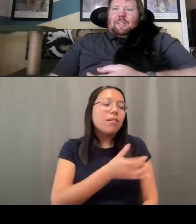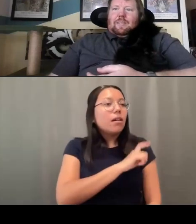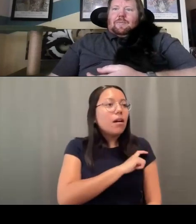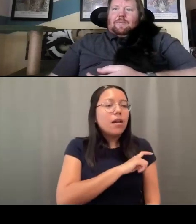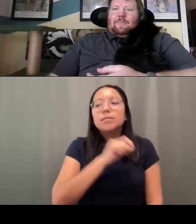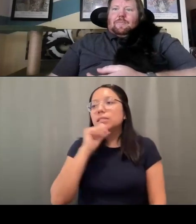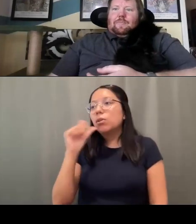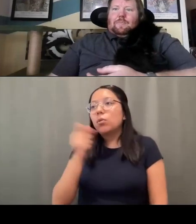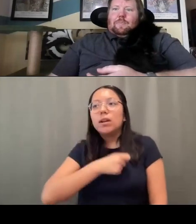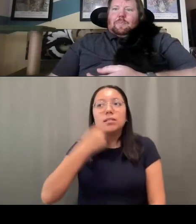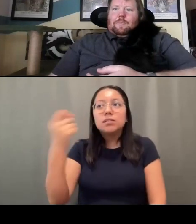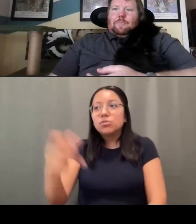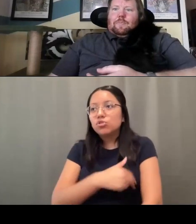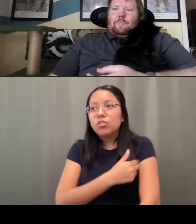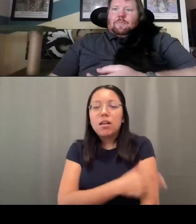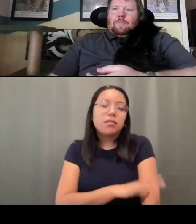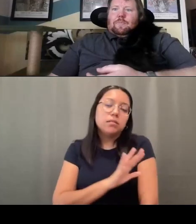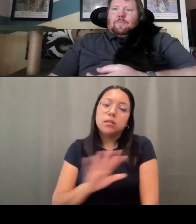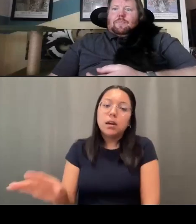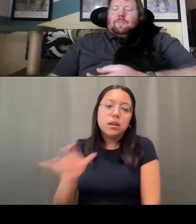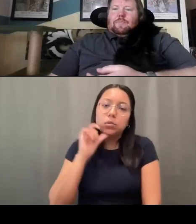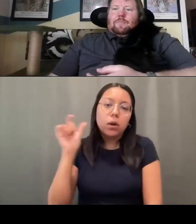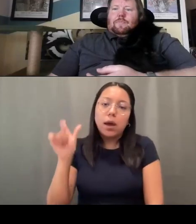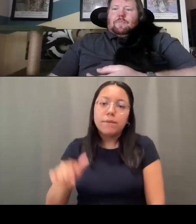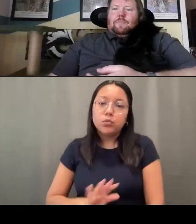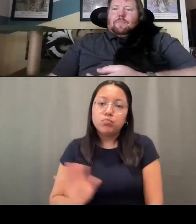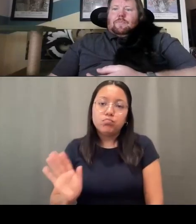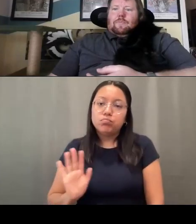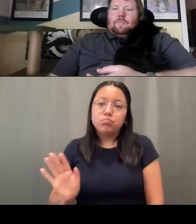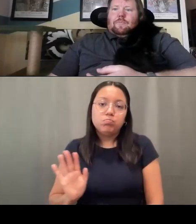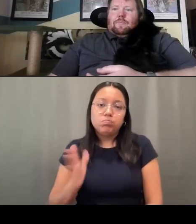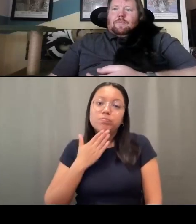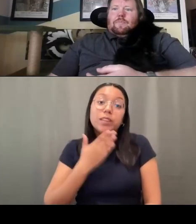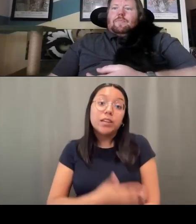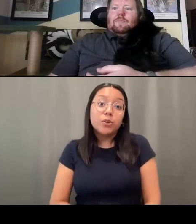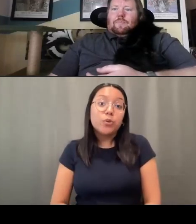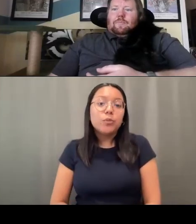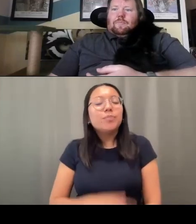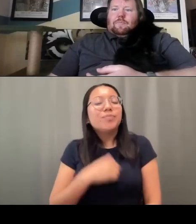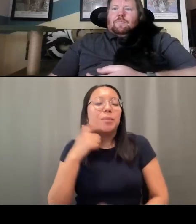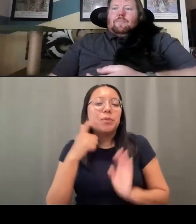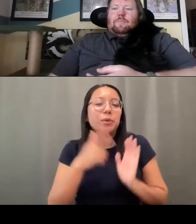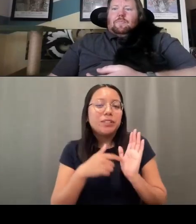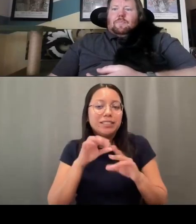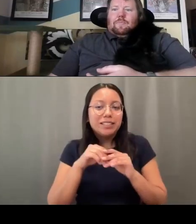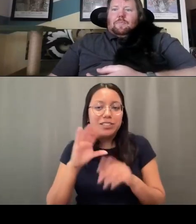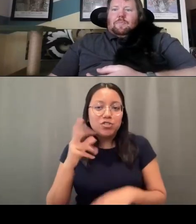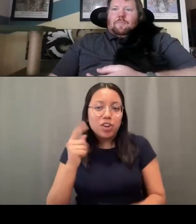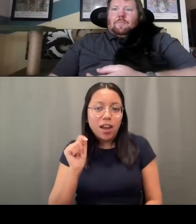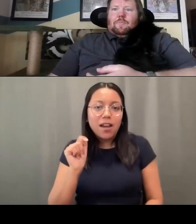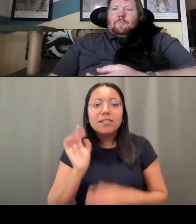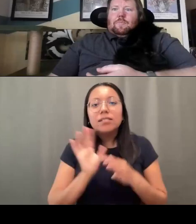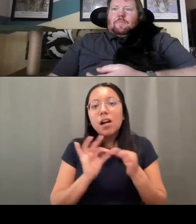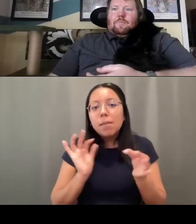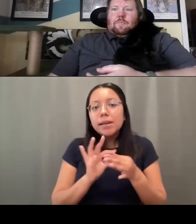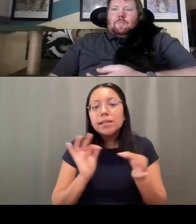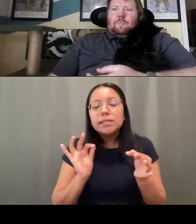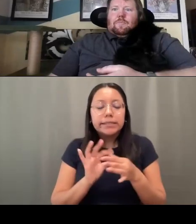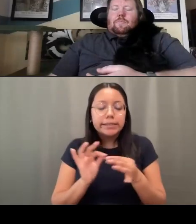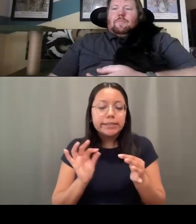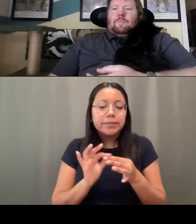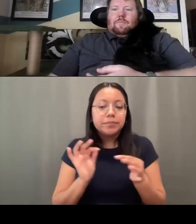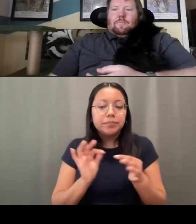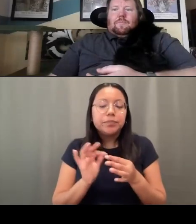those places. So yeah, thank you. And I'm seeing in the chat, like, comments. These would be comments to say, which would be like, you're not in